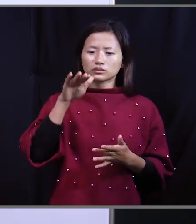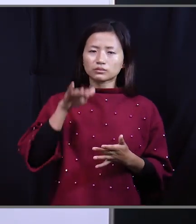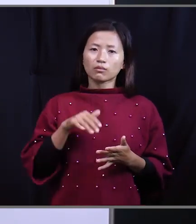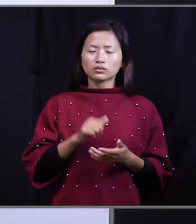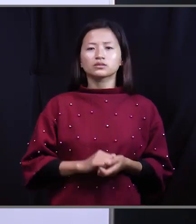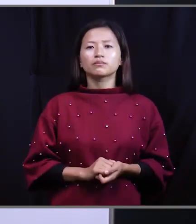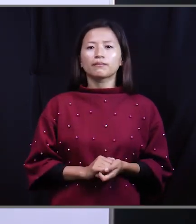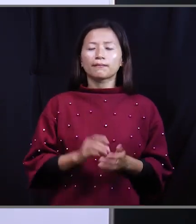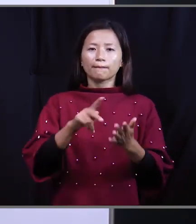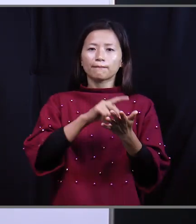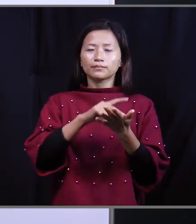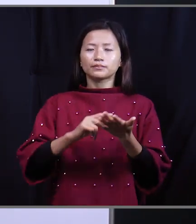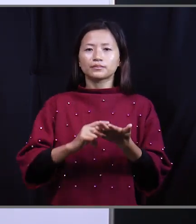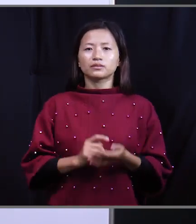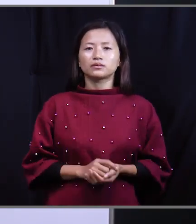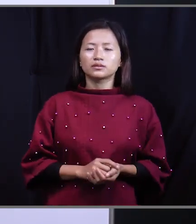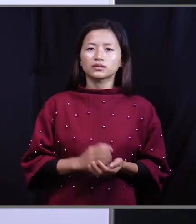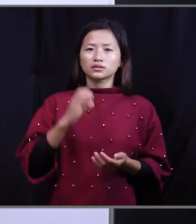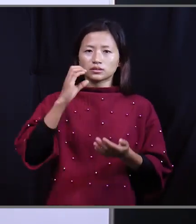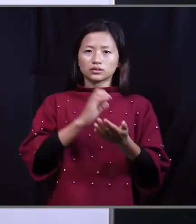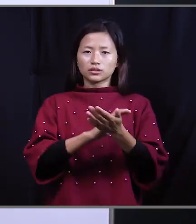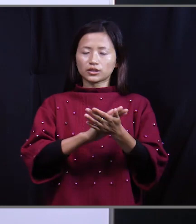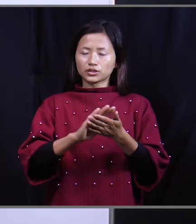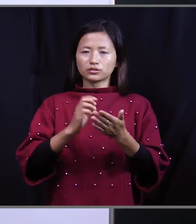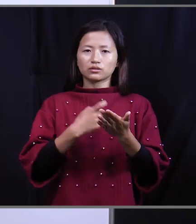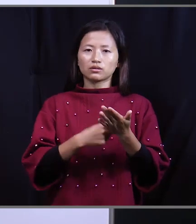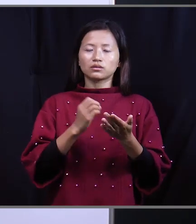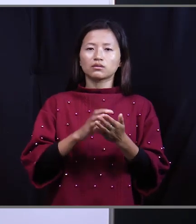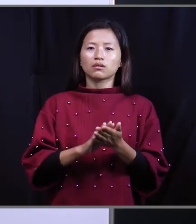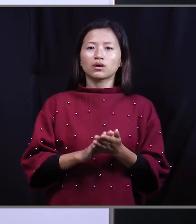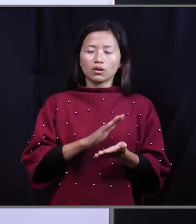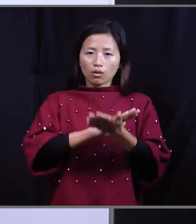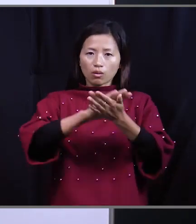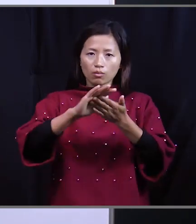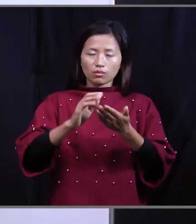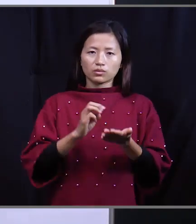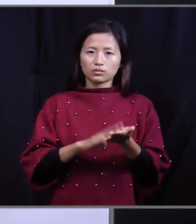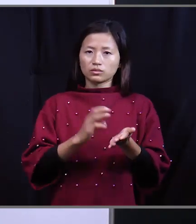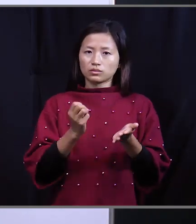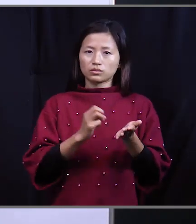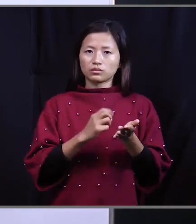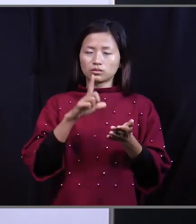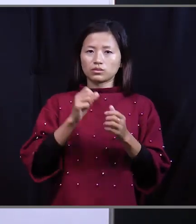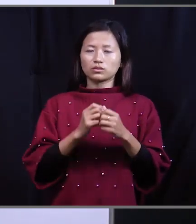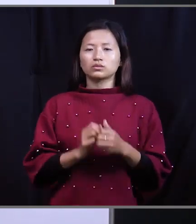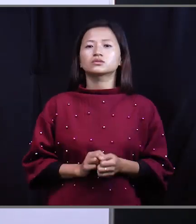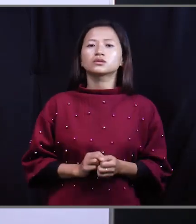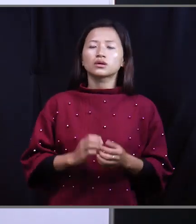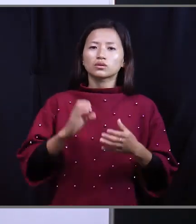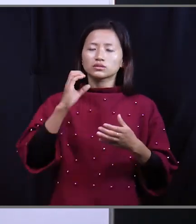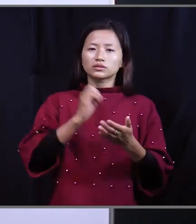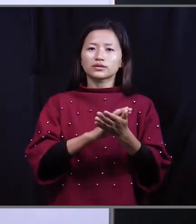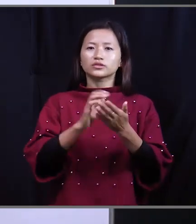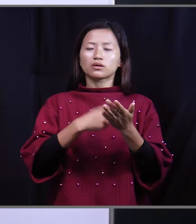you should know is that the chromatids of homologous chromosomes, they twist around each other, okay?